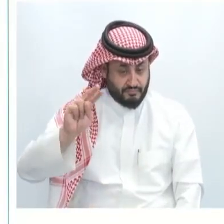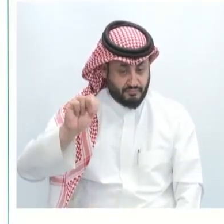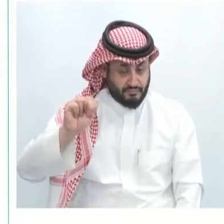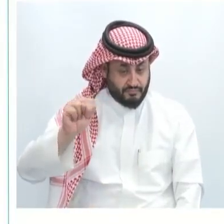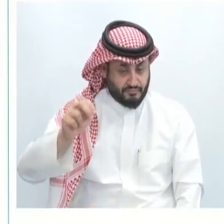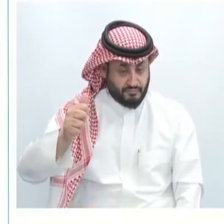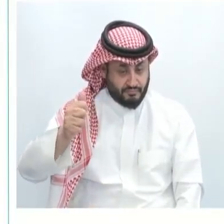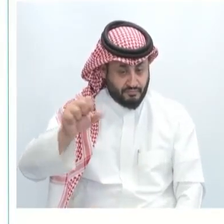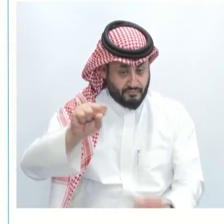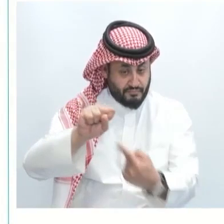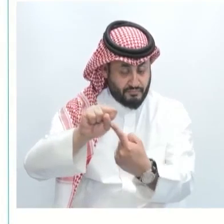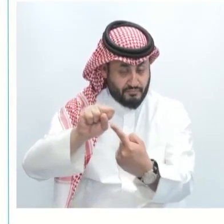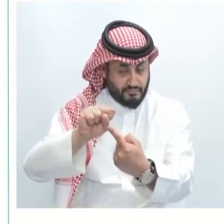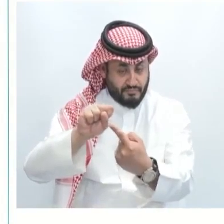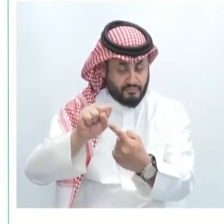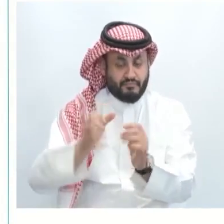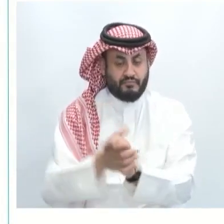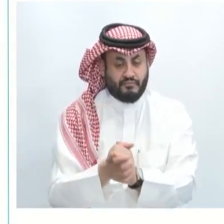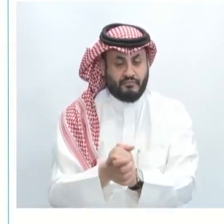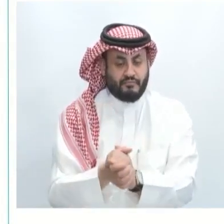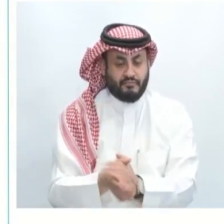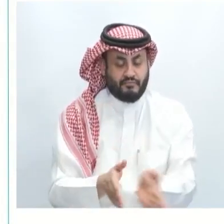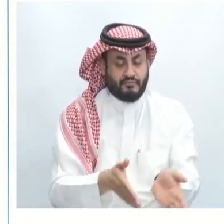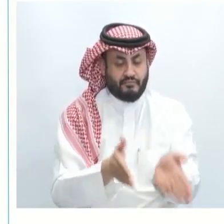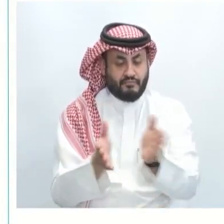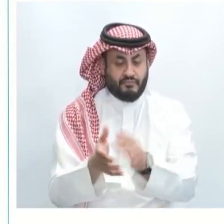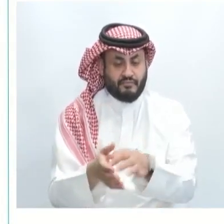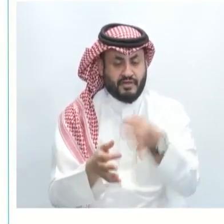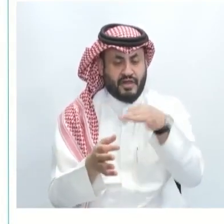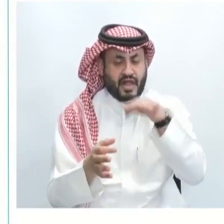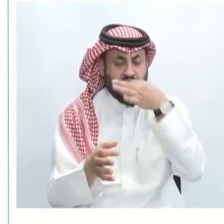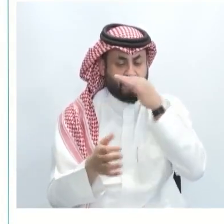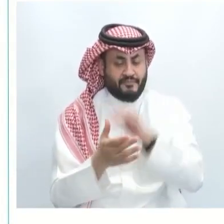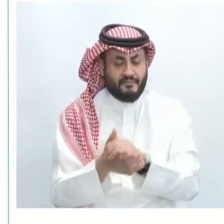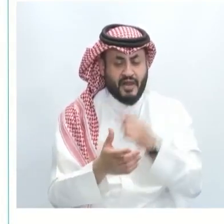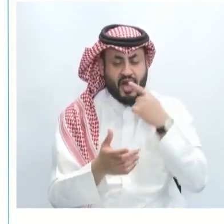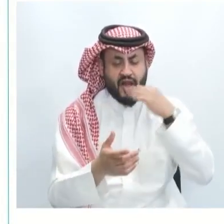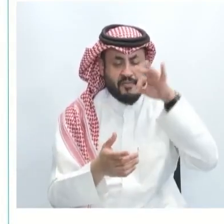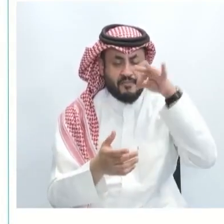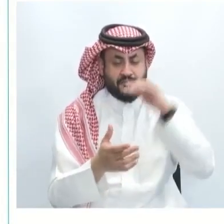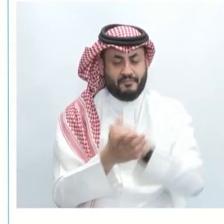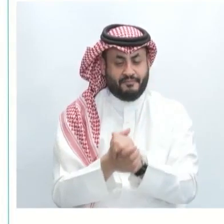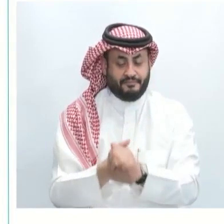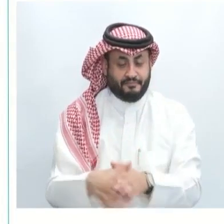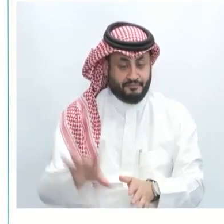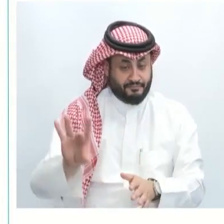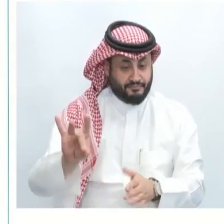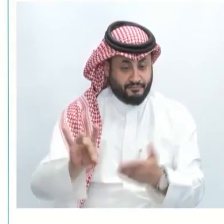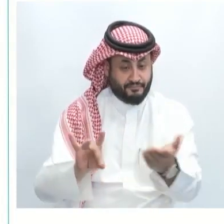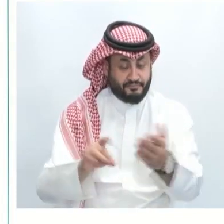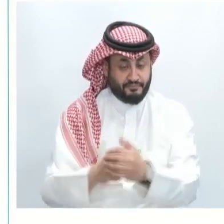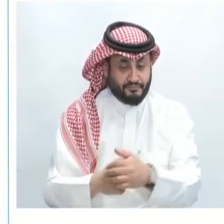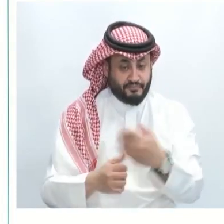Seven bananas. Very good. Moving to number eight. Here we have